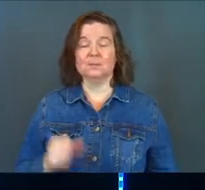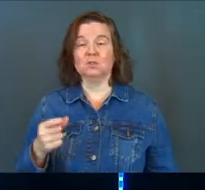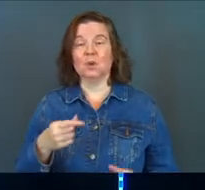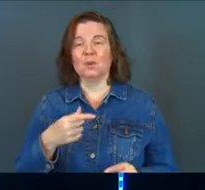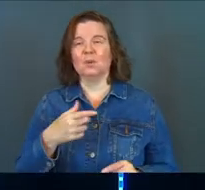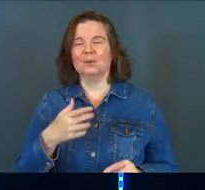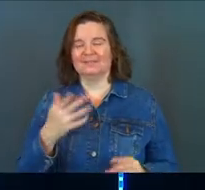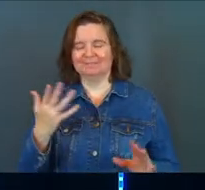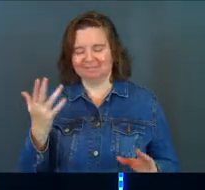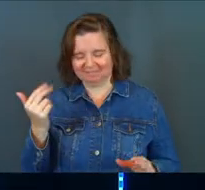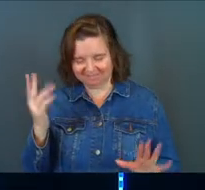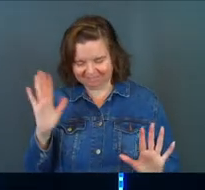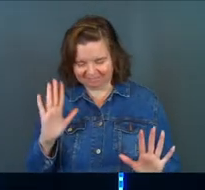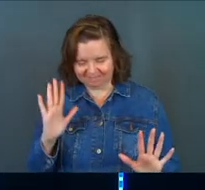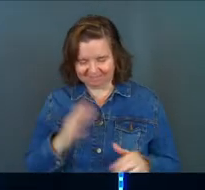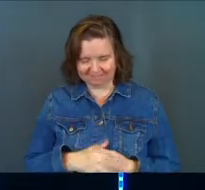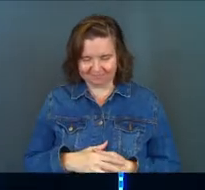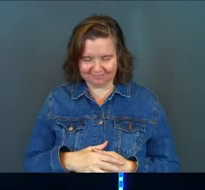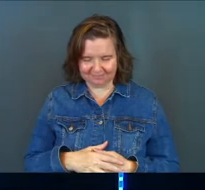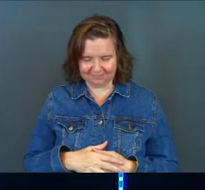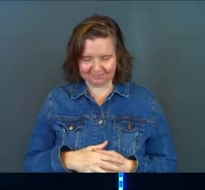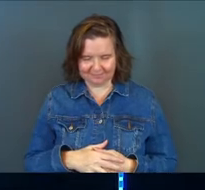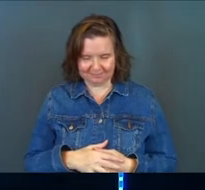So he met.